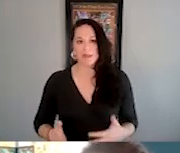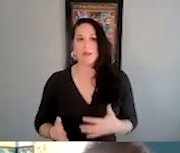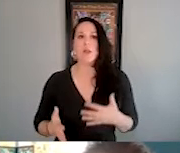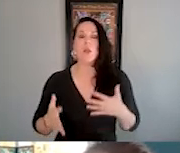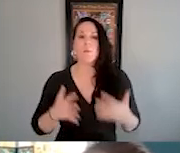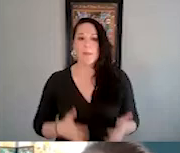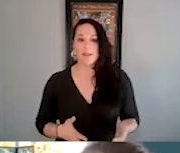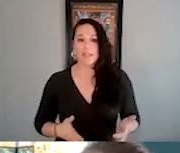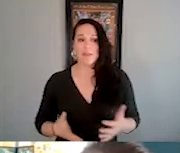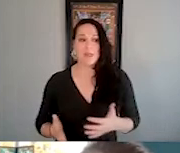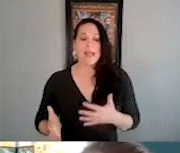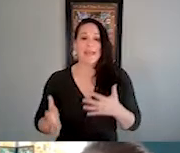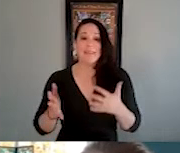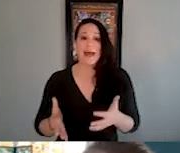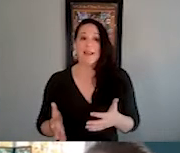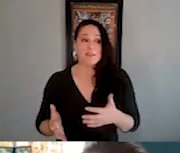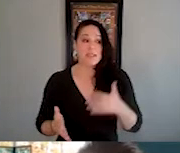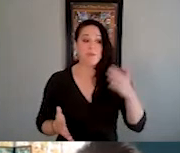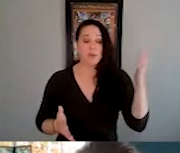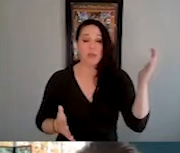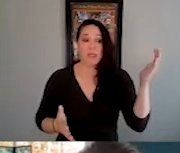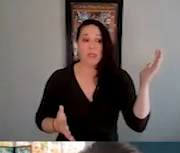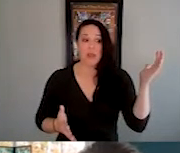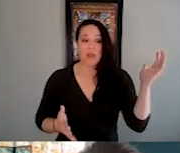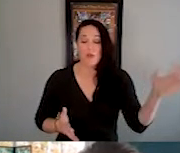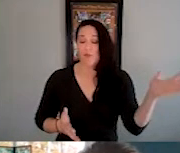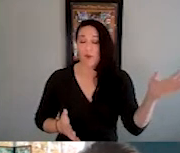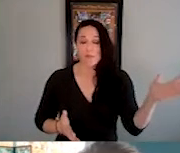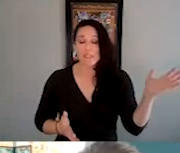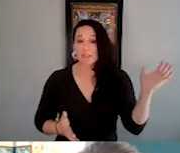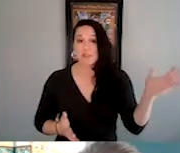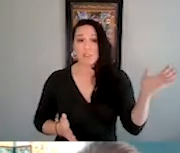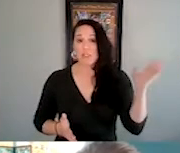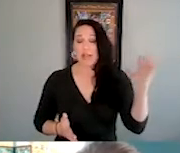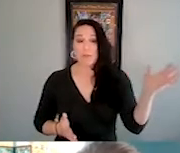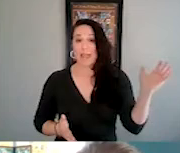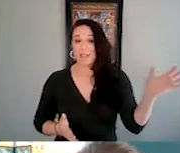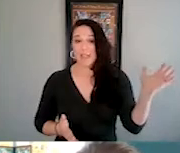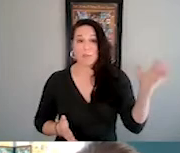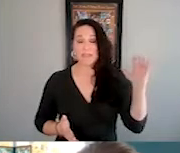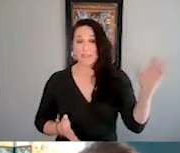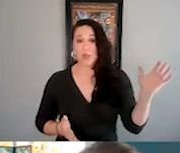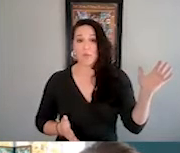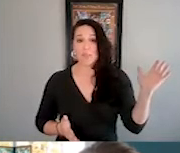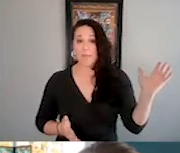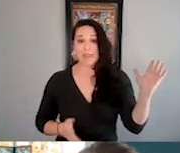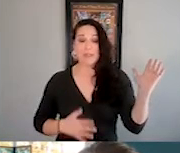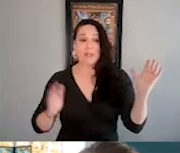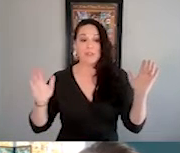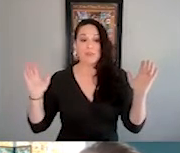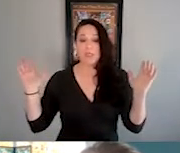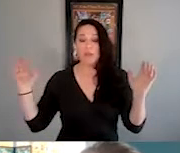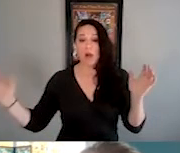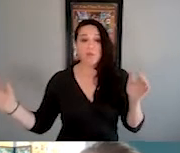come together, we're better together. And then that allows them from the Pharmacists Association helping us out because they saw what was